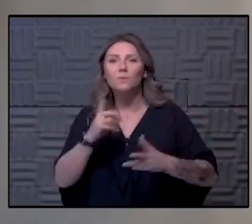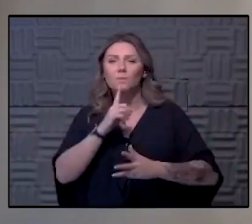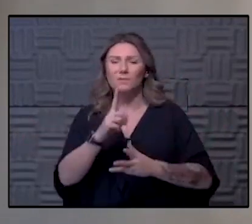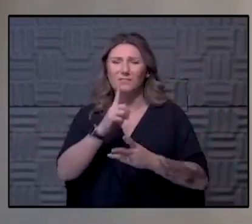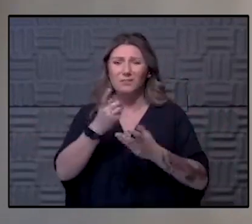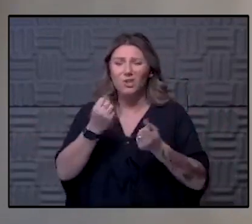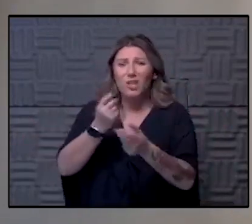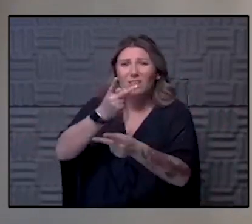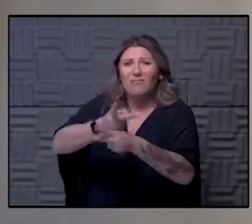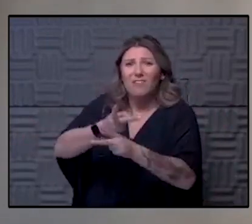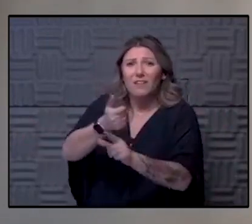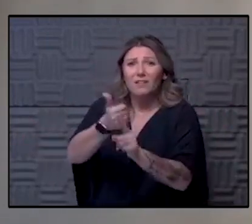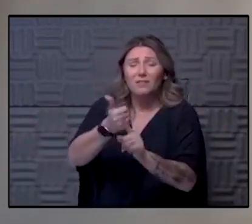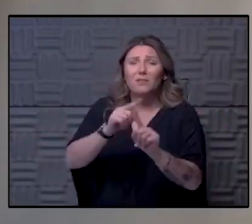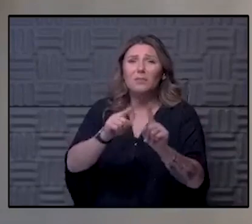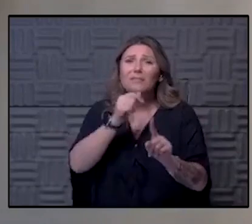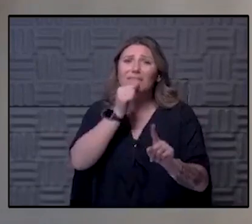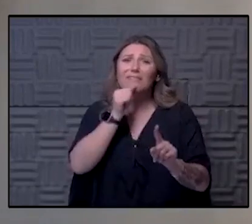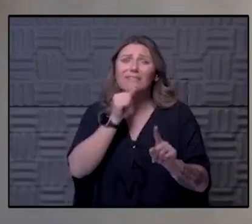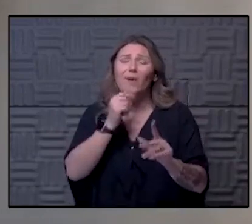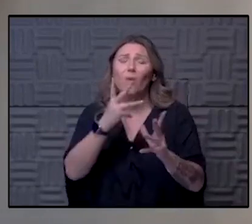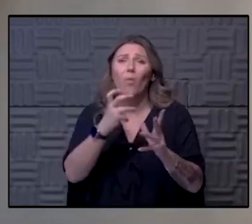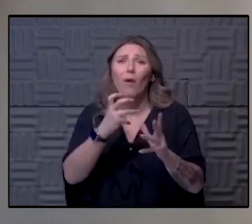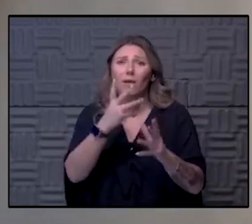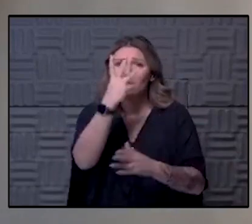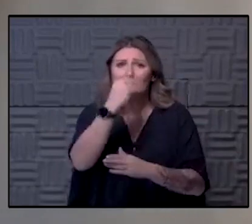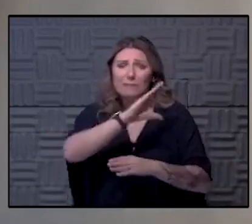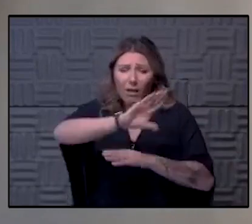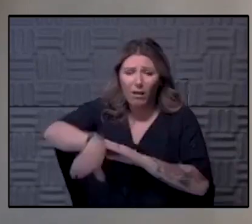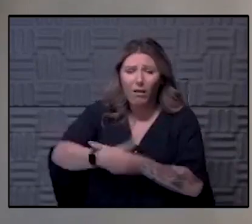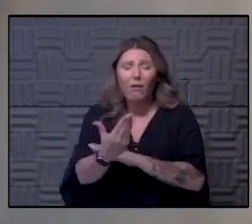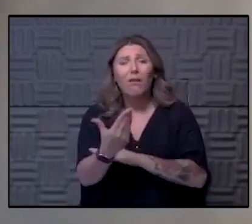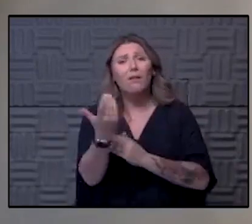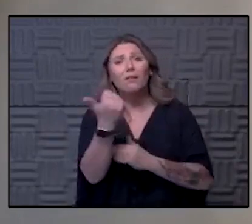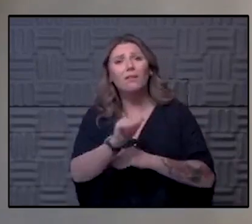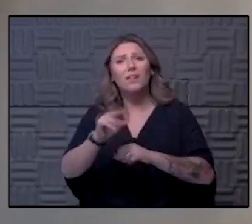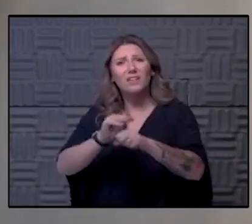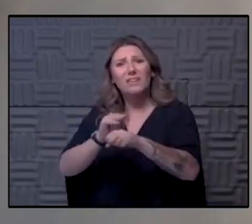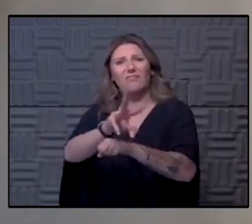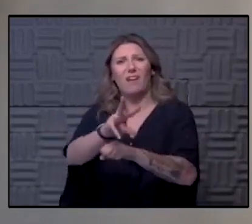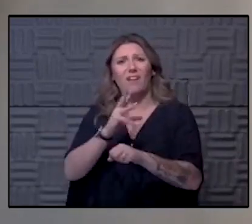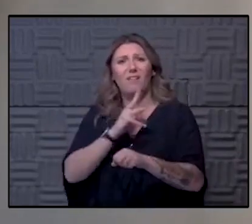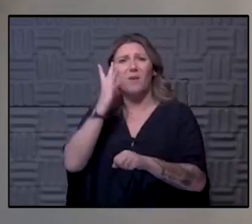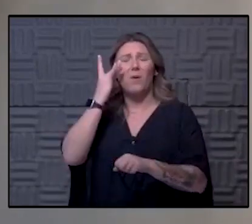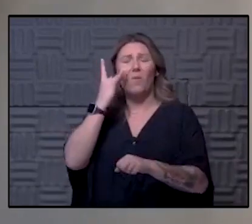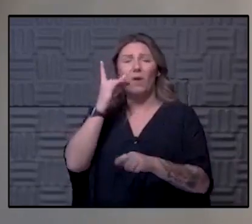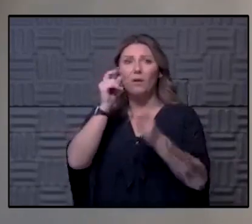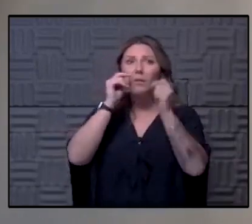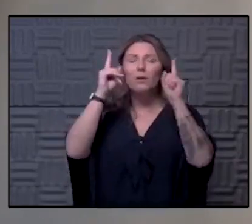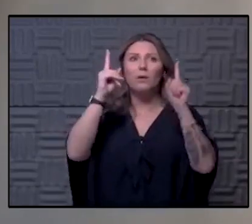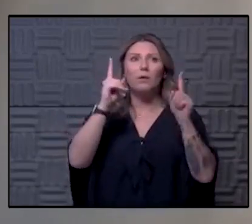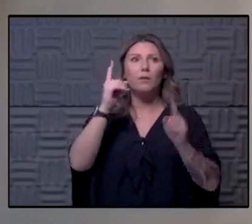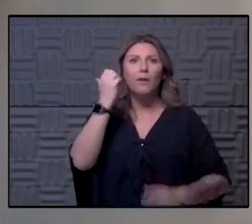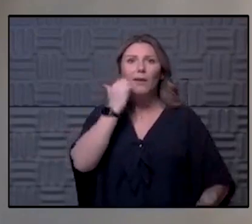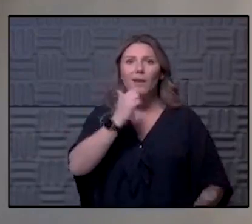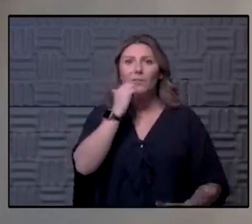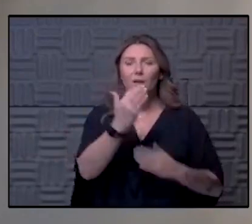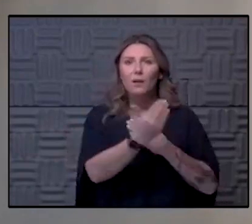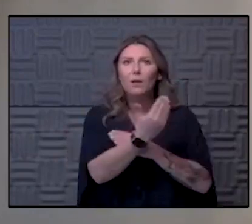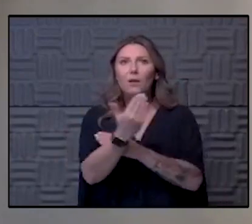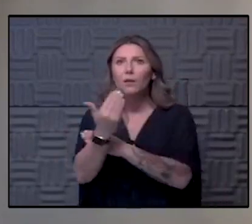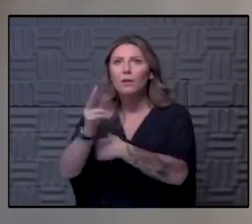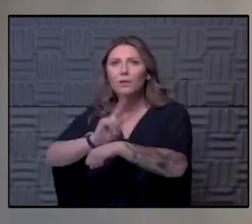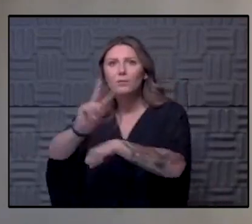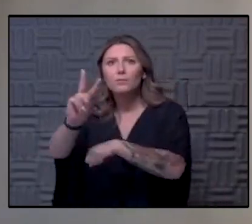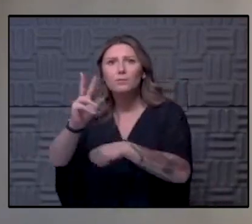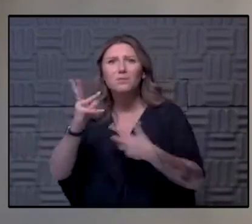take care of himself, but he's desperate to sleep through the night. Any advice on why he's waking up every day at 2 a.m. when